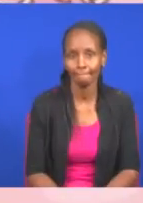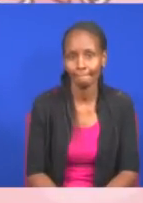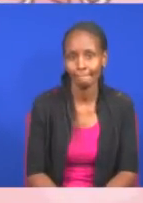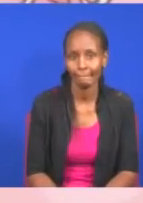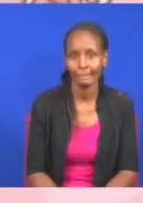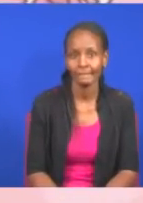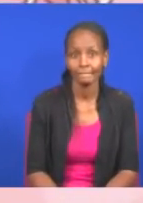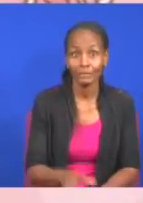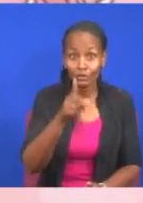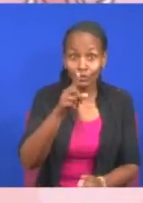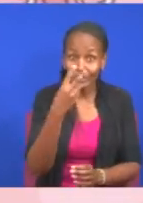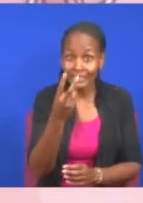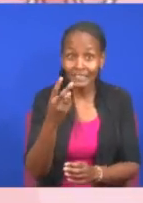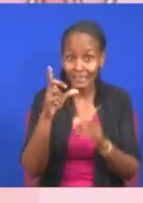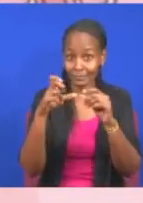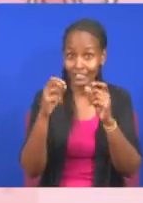Can you see the picture?